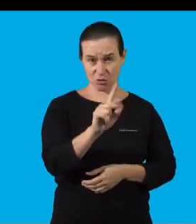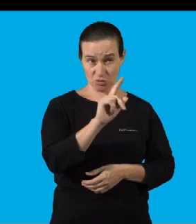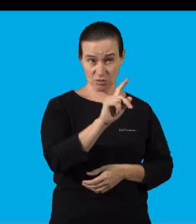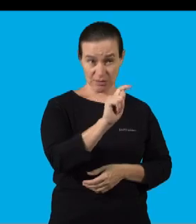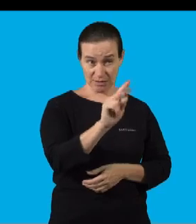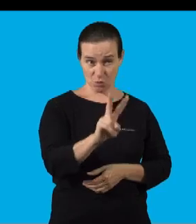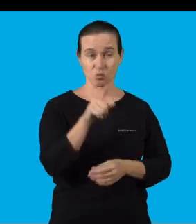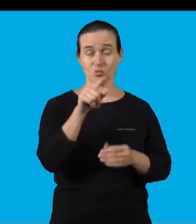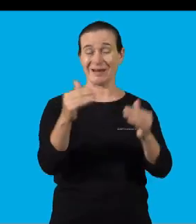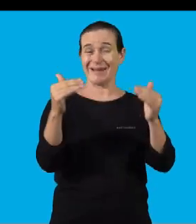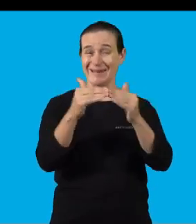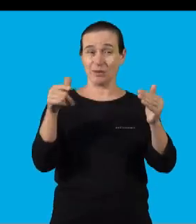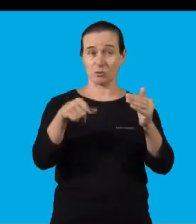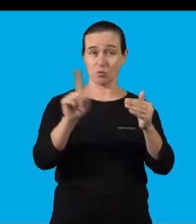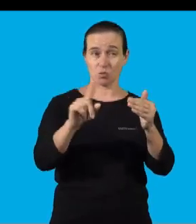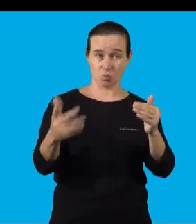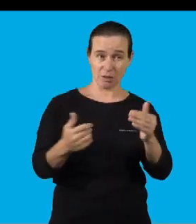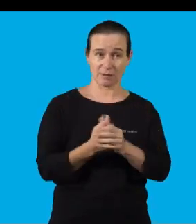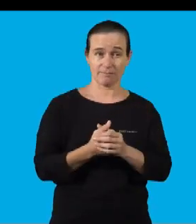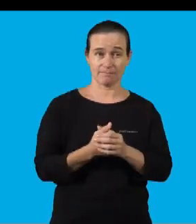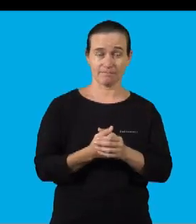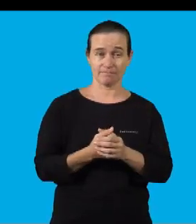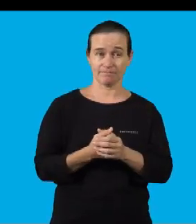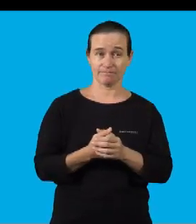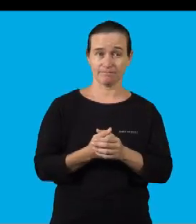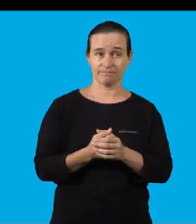T2, and that will be equals to T3